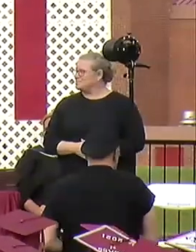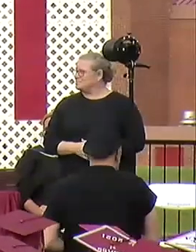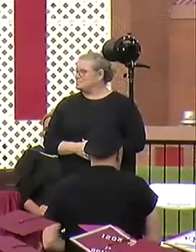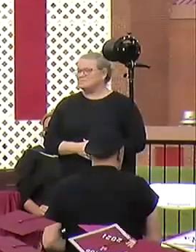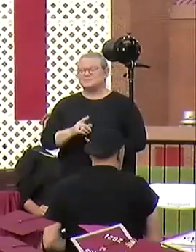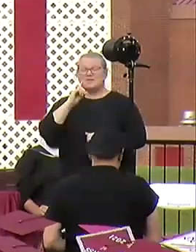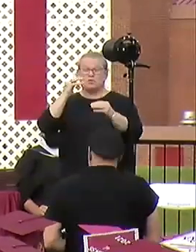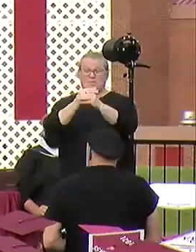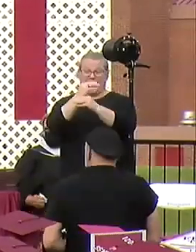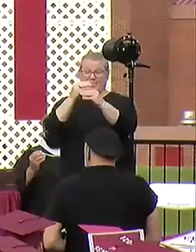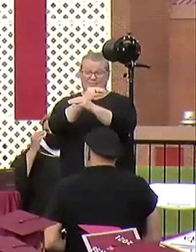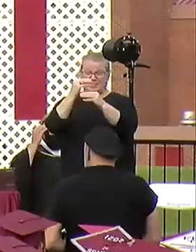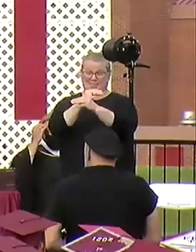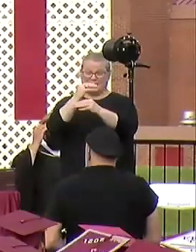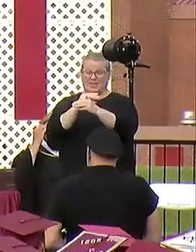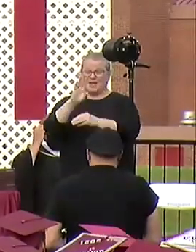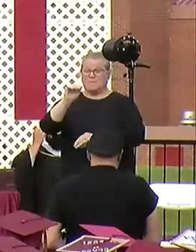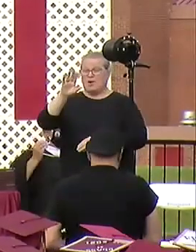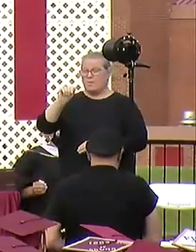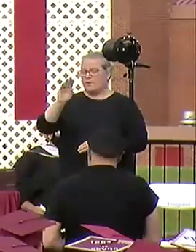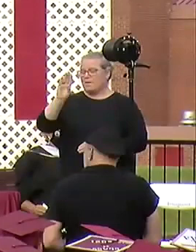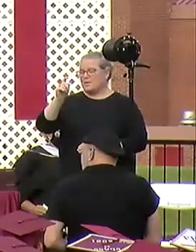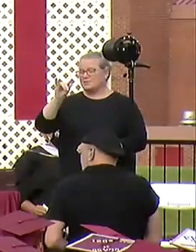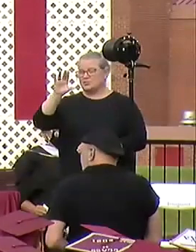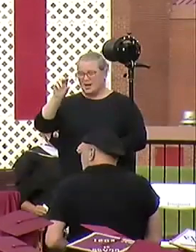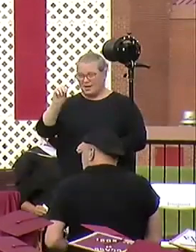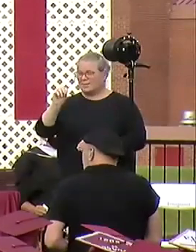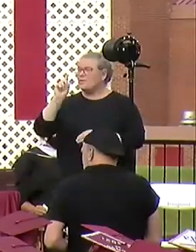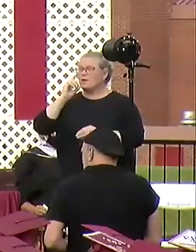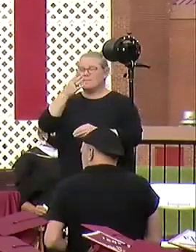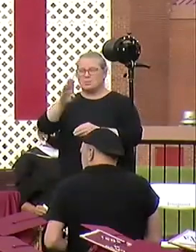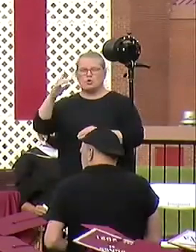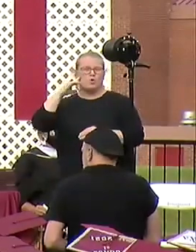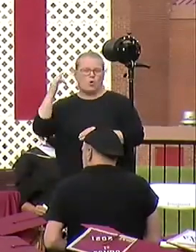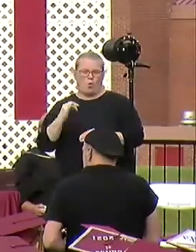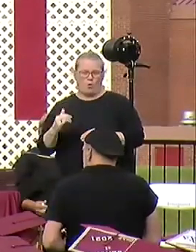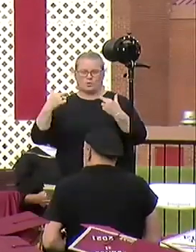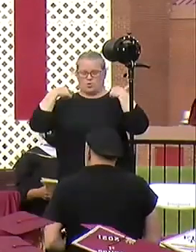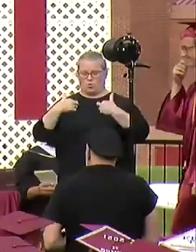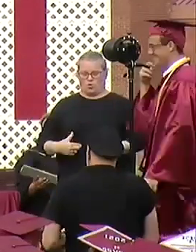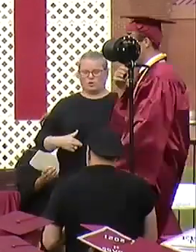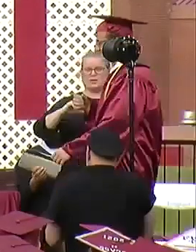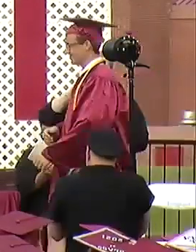In the Math Department, Ms. Margaret Bastiance will present the Gold and Blue Scholar Cord to Chase McGee.